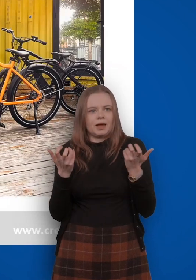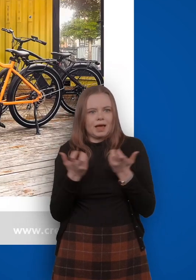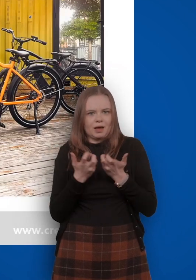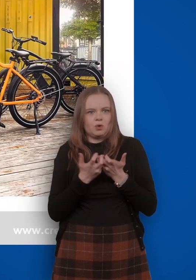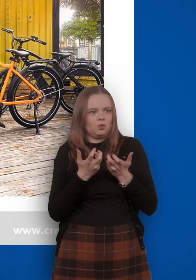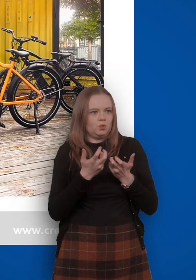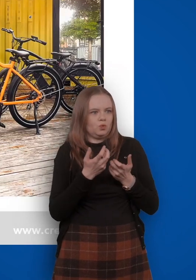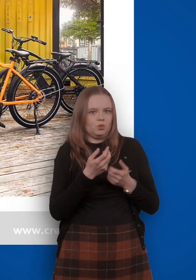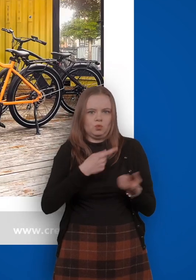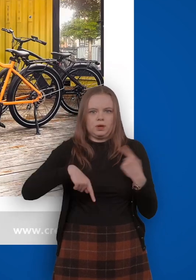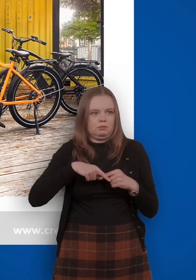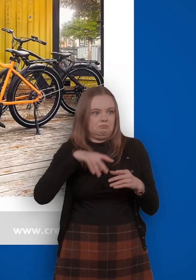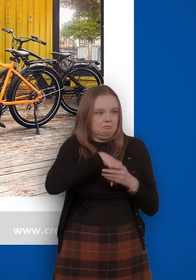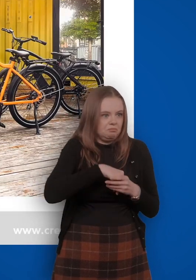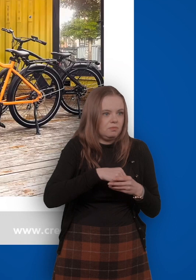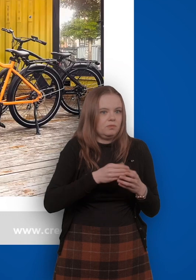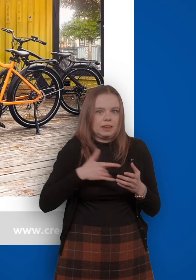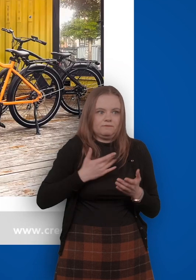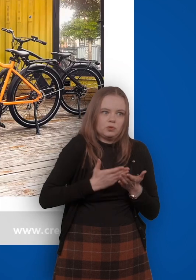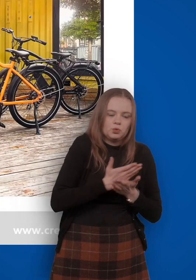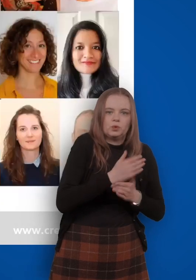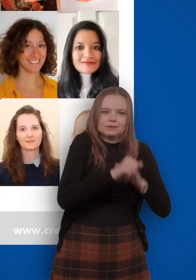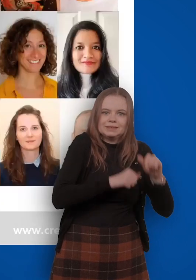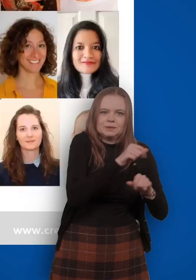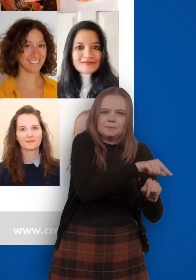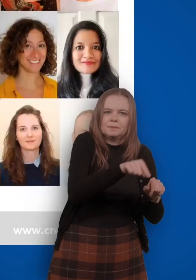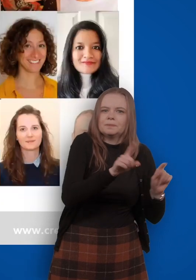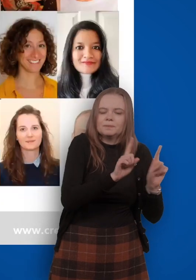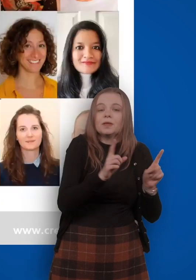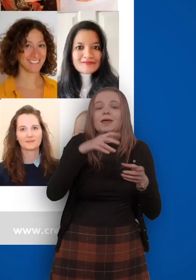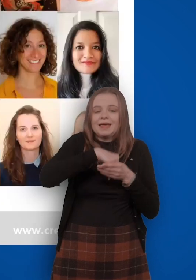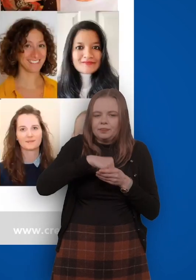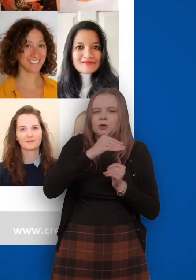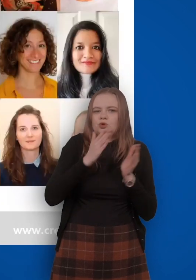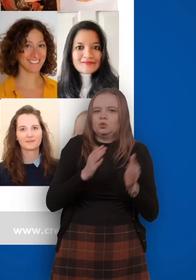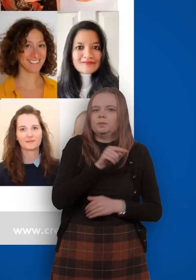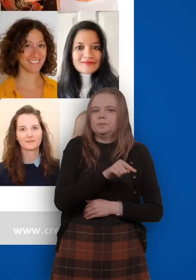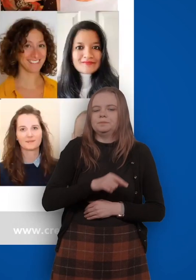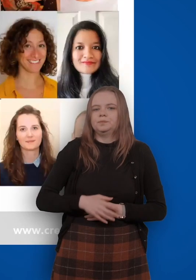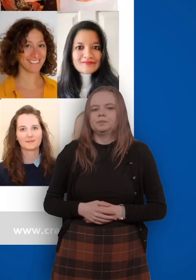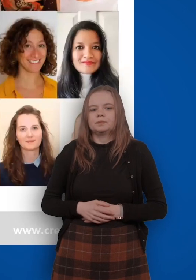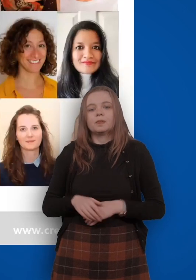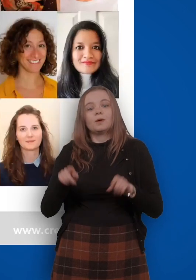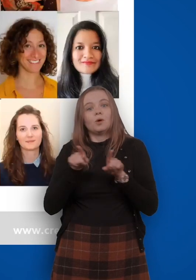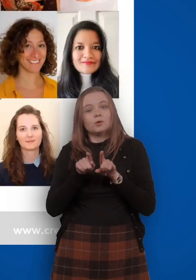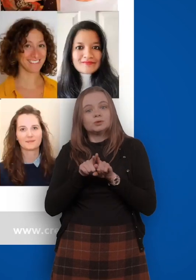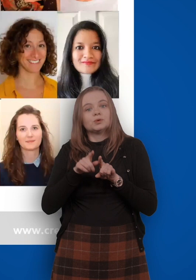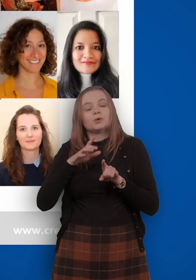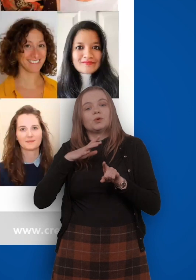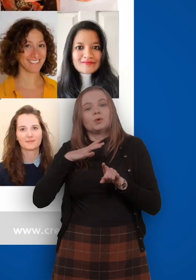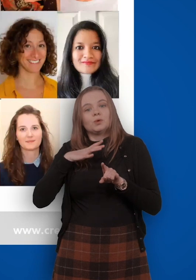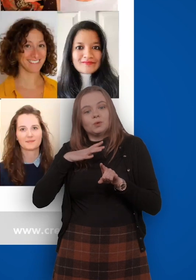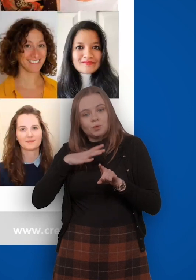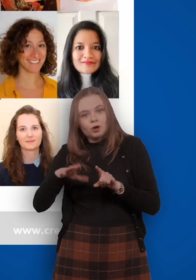these systems. So those are the kinds of questions that sort of underpin the cube. I also wanted to just give a shout out to the